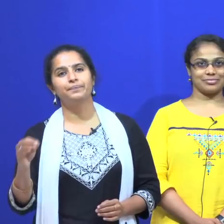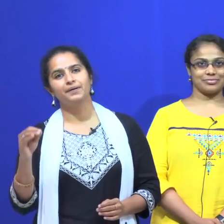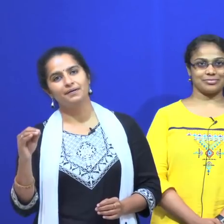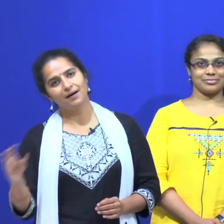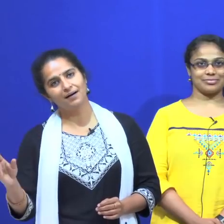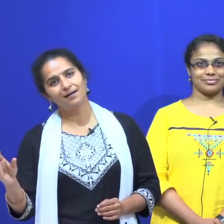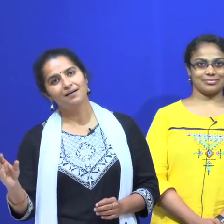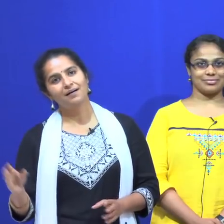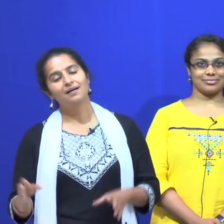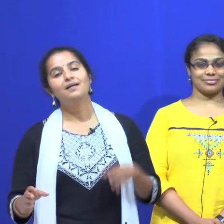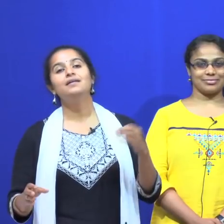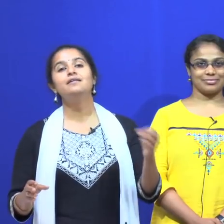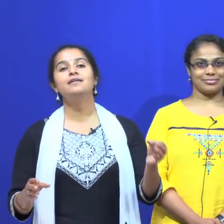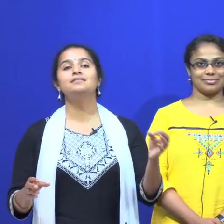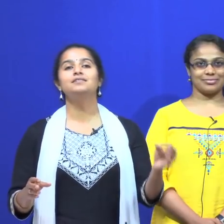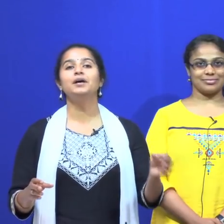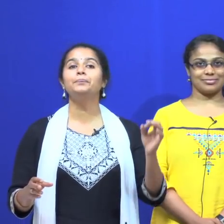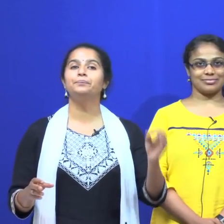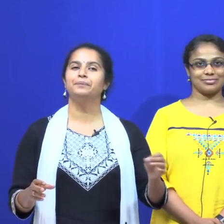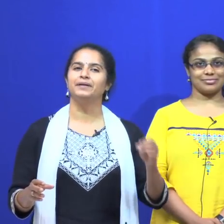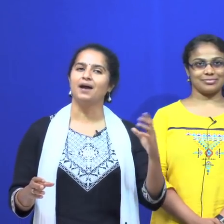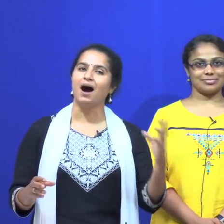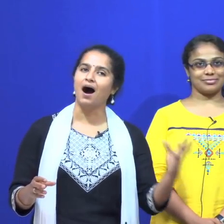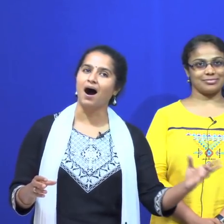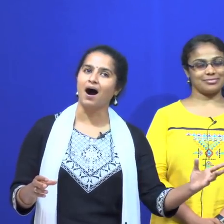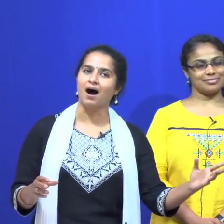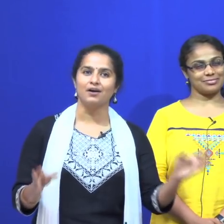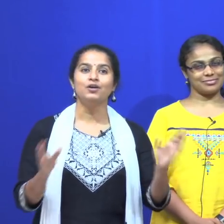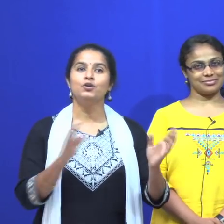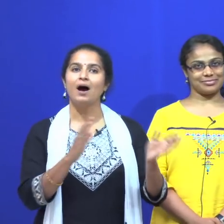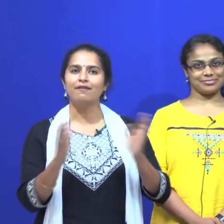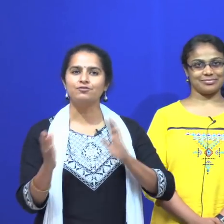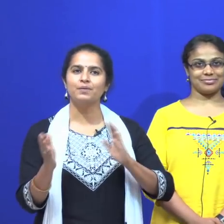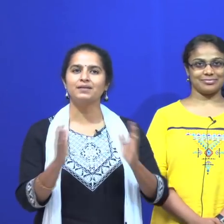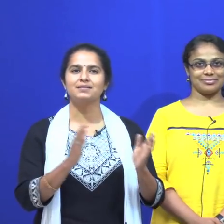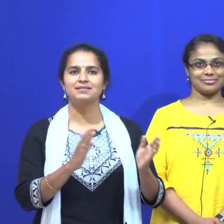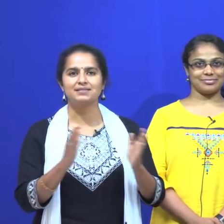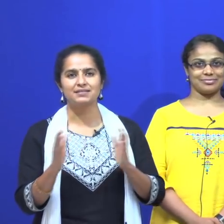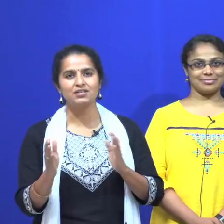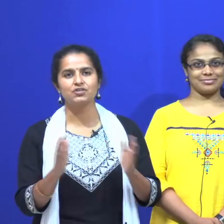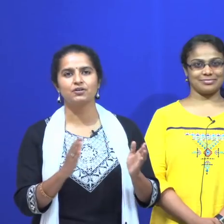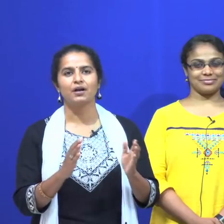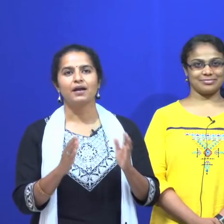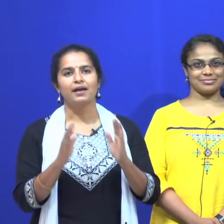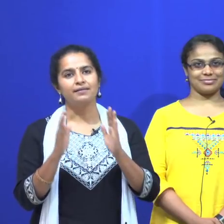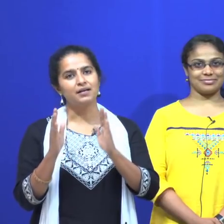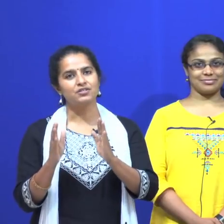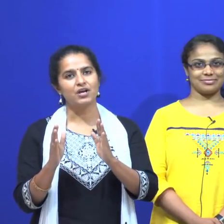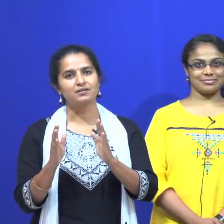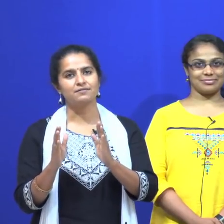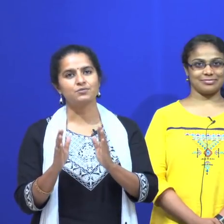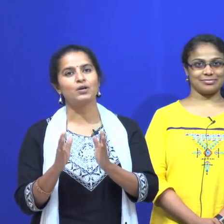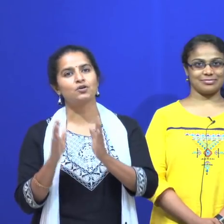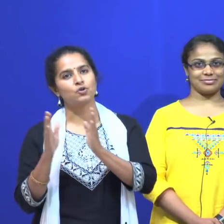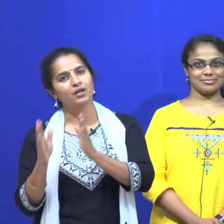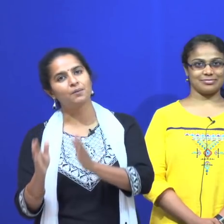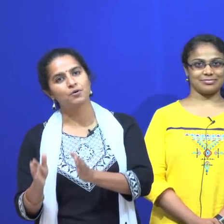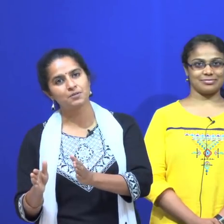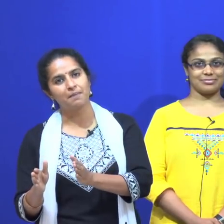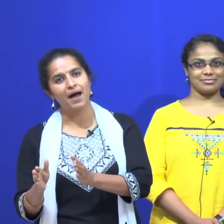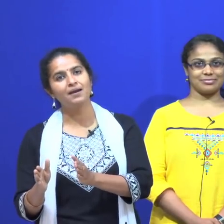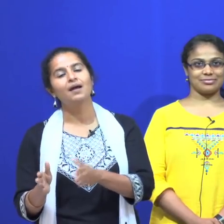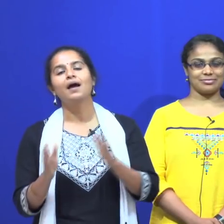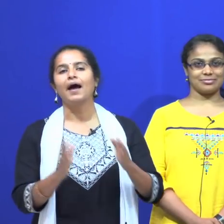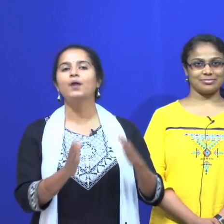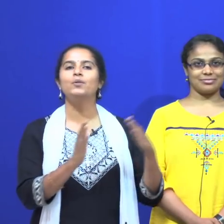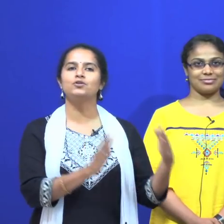Nritya Priya. Nritya Priya. You have to make this distinction in the adjectives when you're talking about